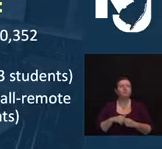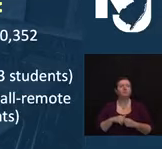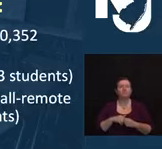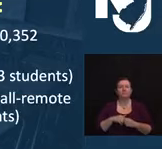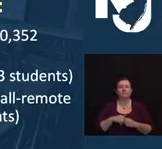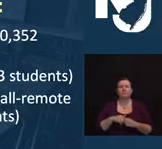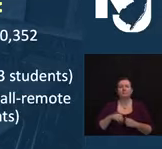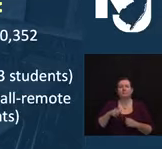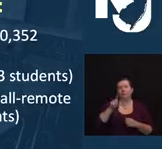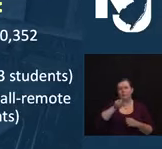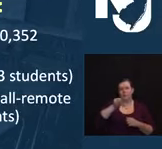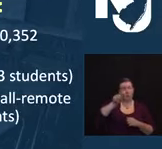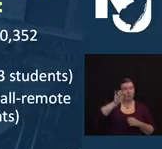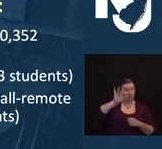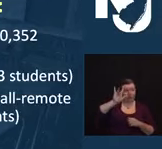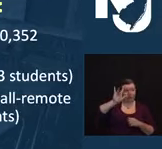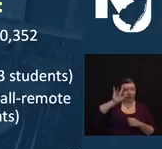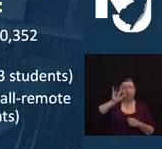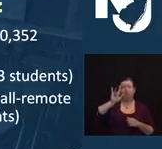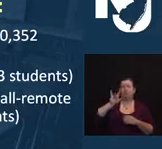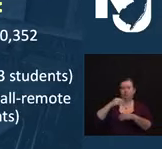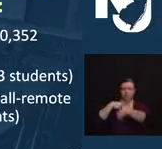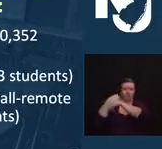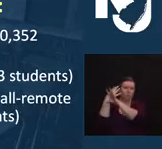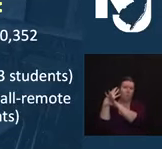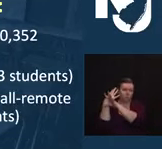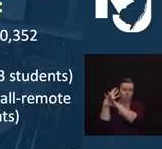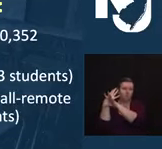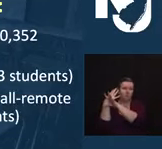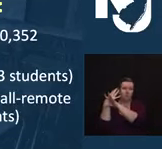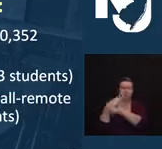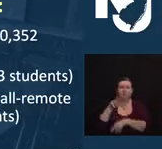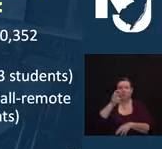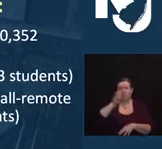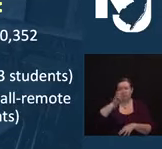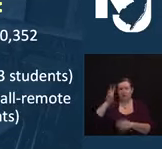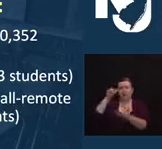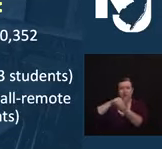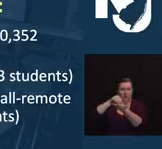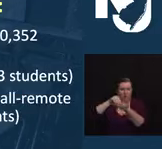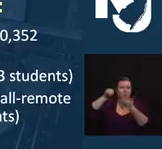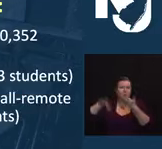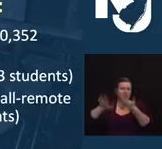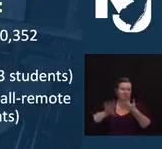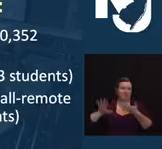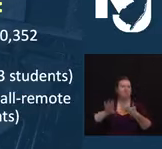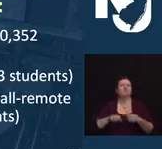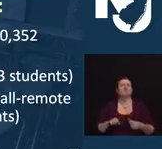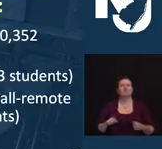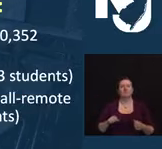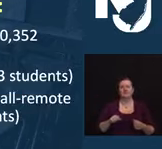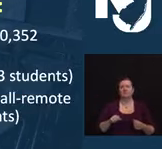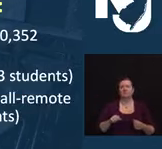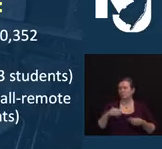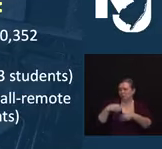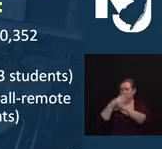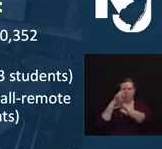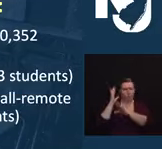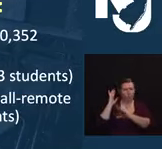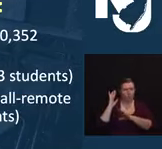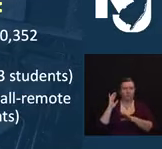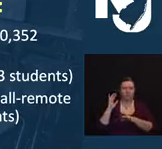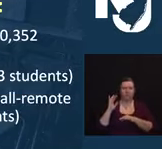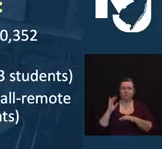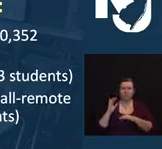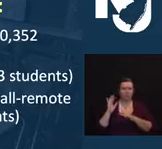students in 125 different districts or schools who are still on full-time remote learning. And this